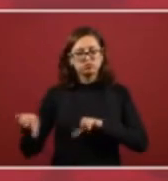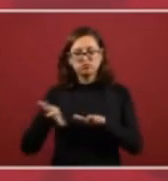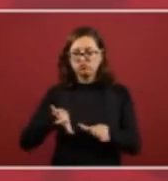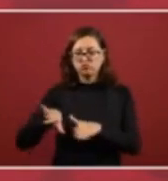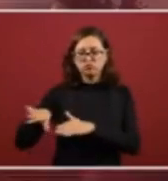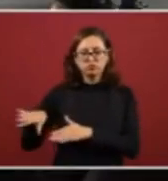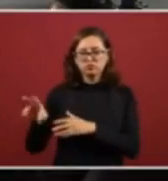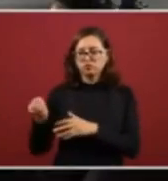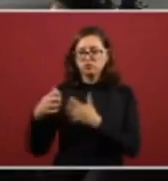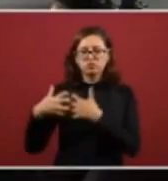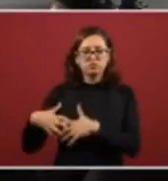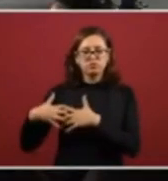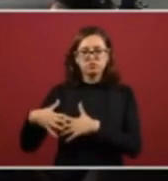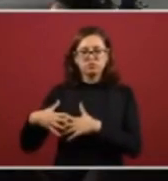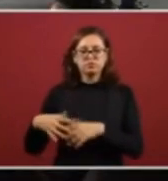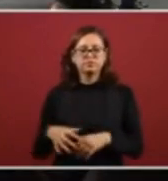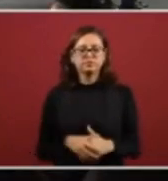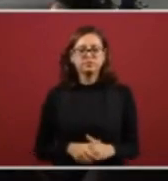out.